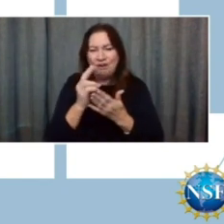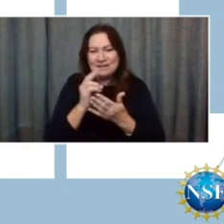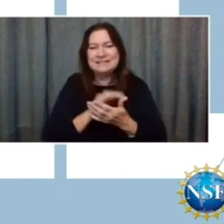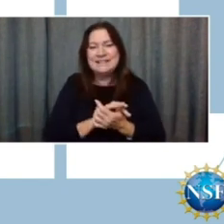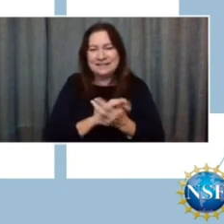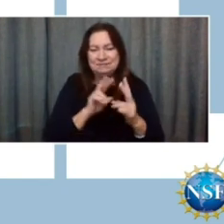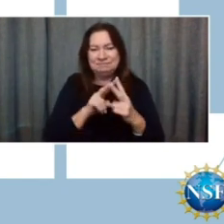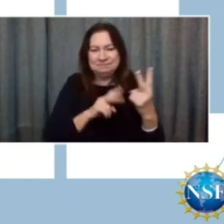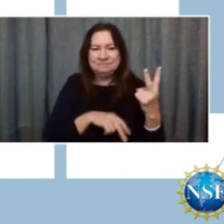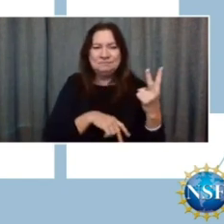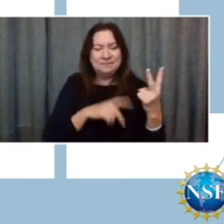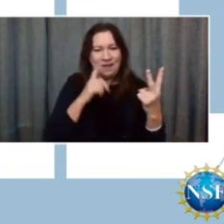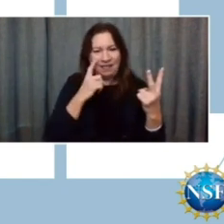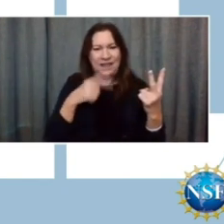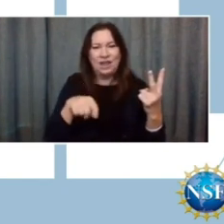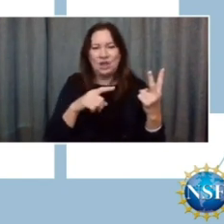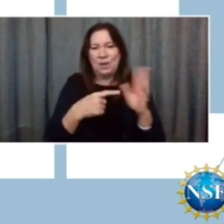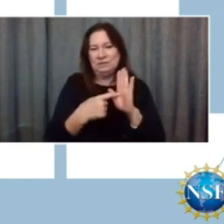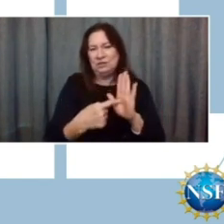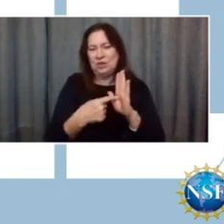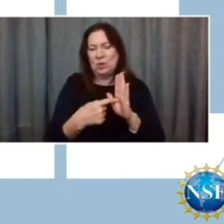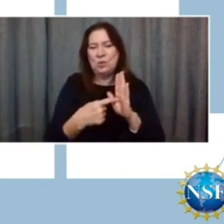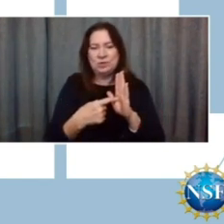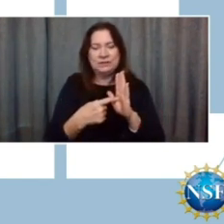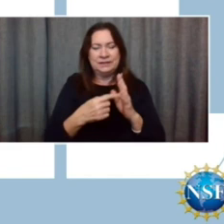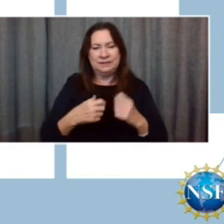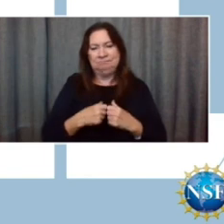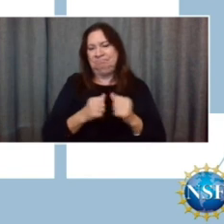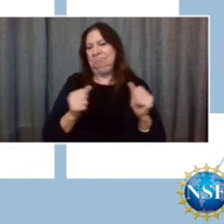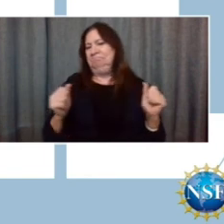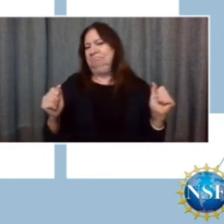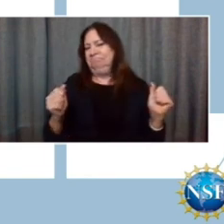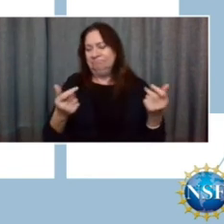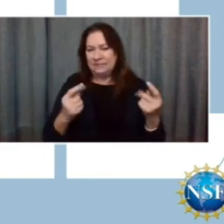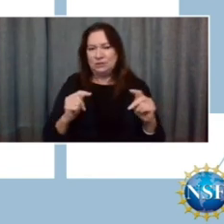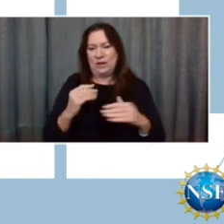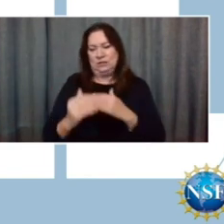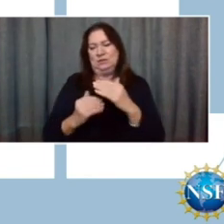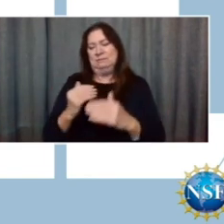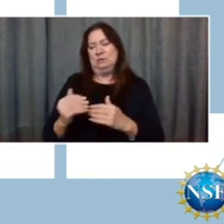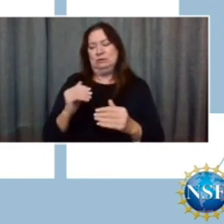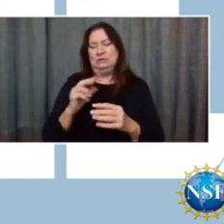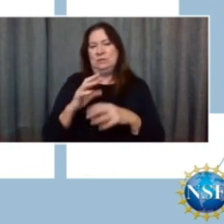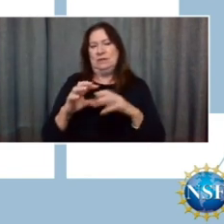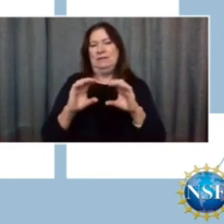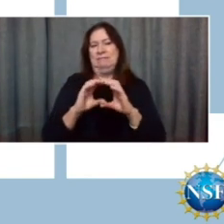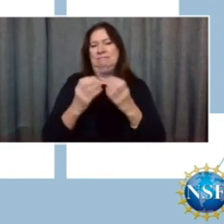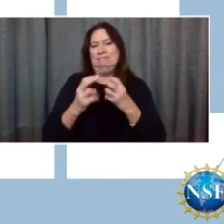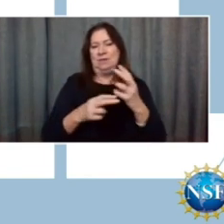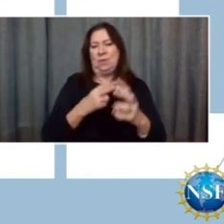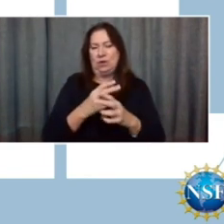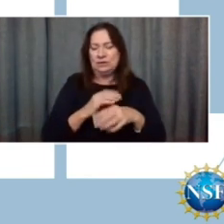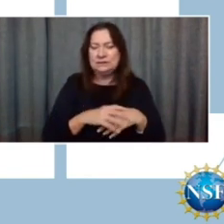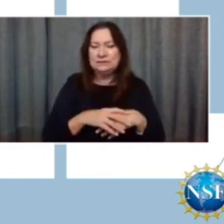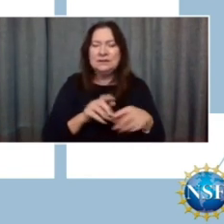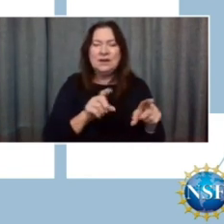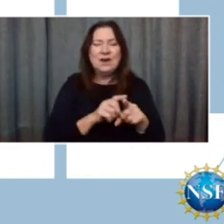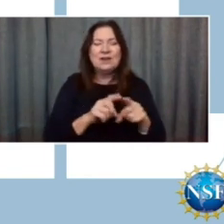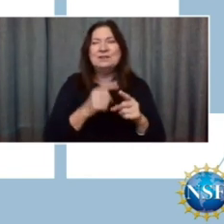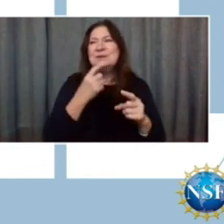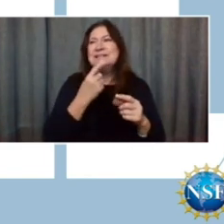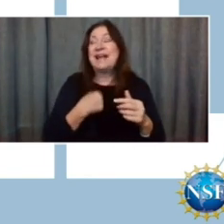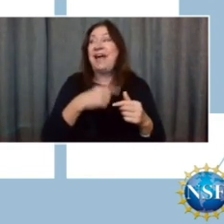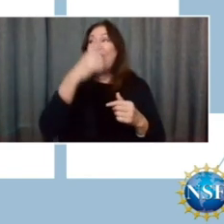you each have drawn forward from yourselves and tried to put in motion in the world. And I guess I'll just say that I think